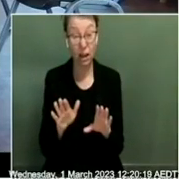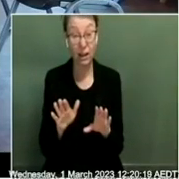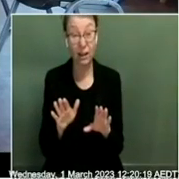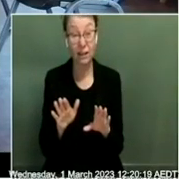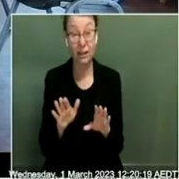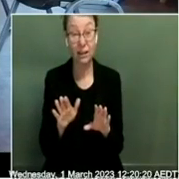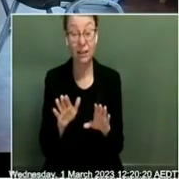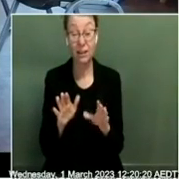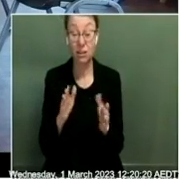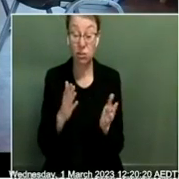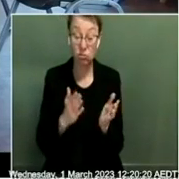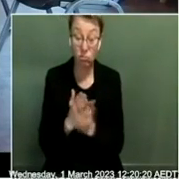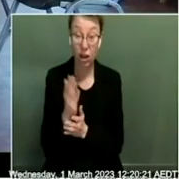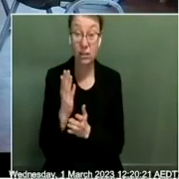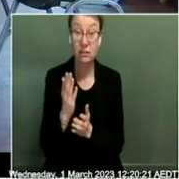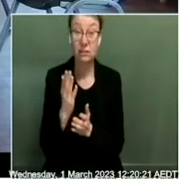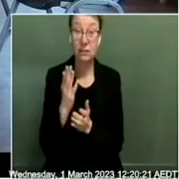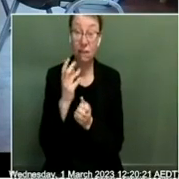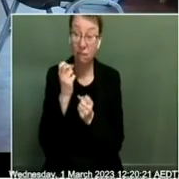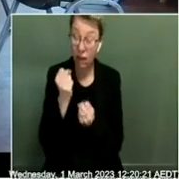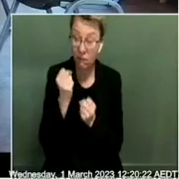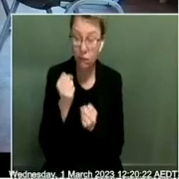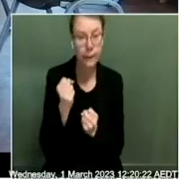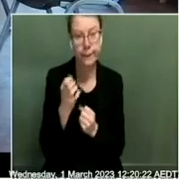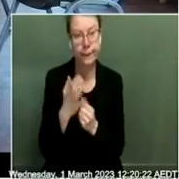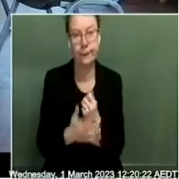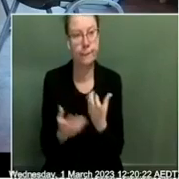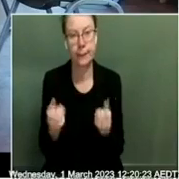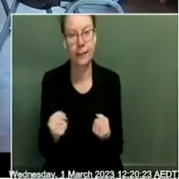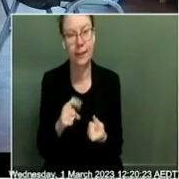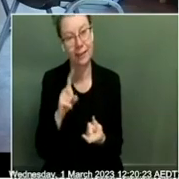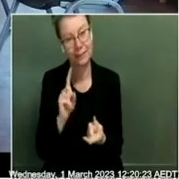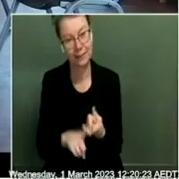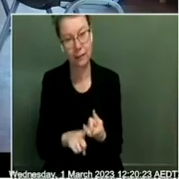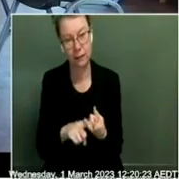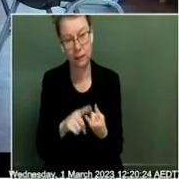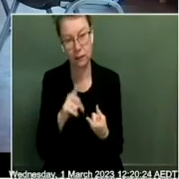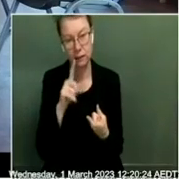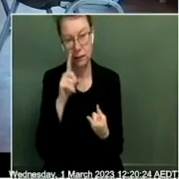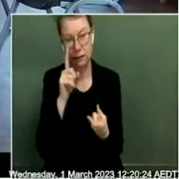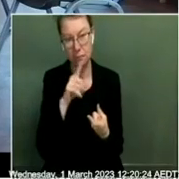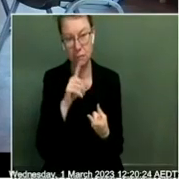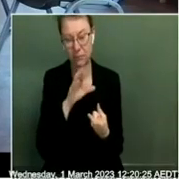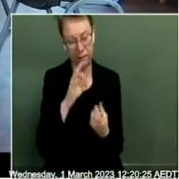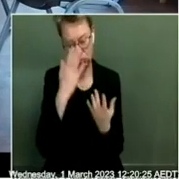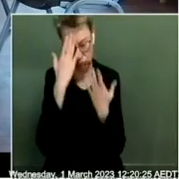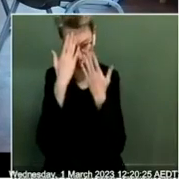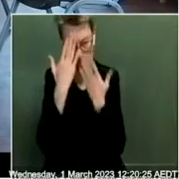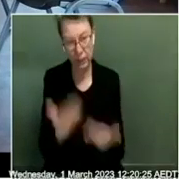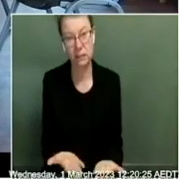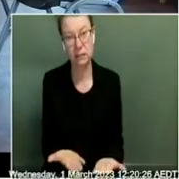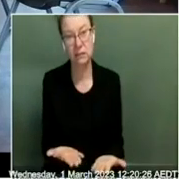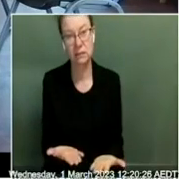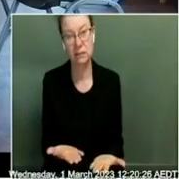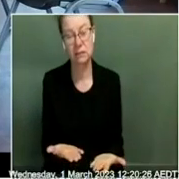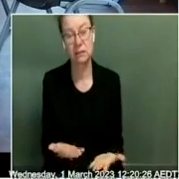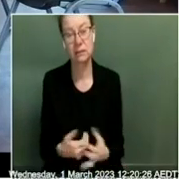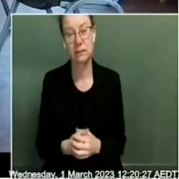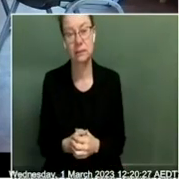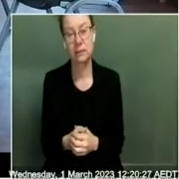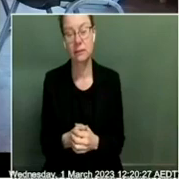get still disrespected and you know, so insulting and offensive to treat an